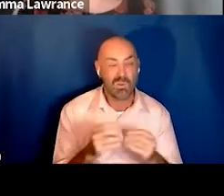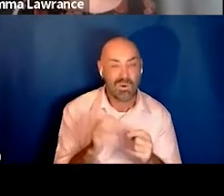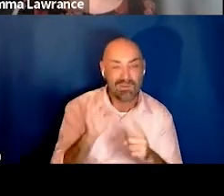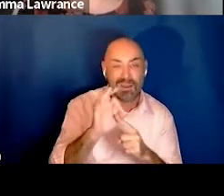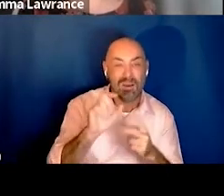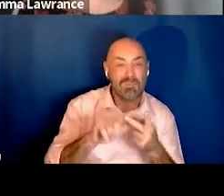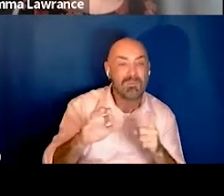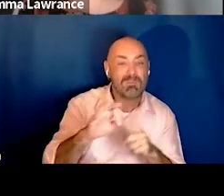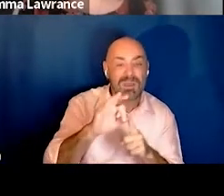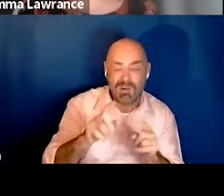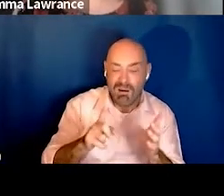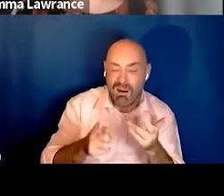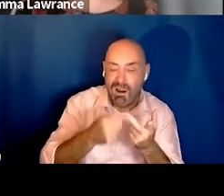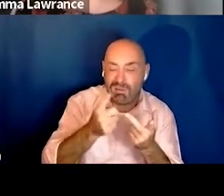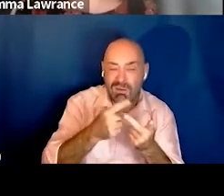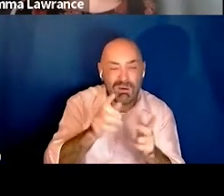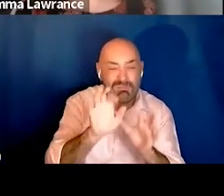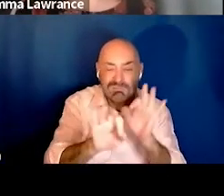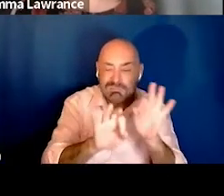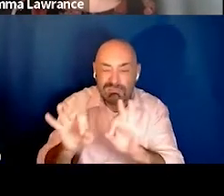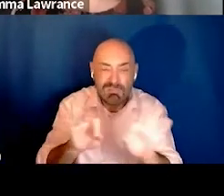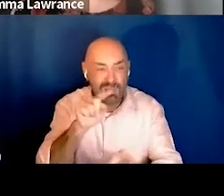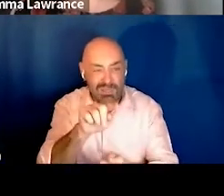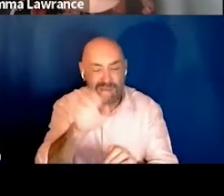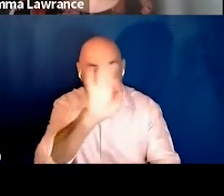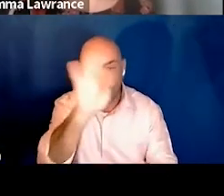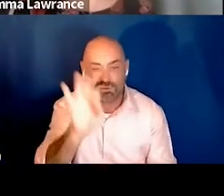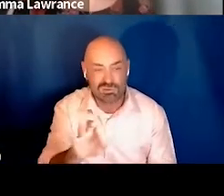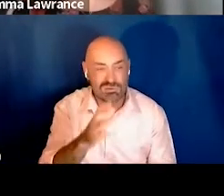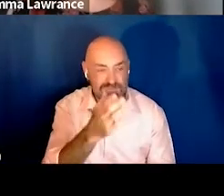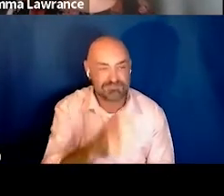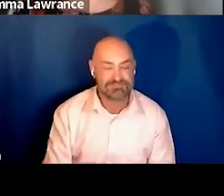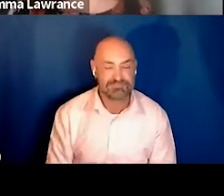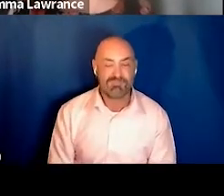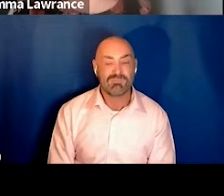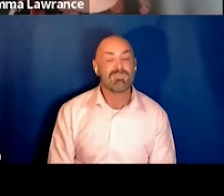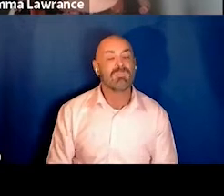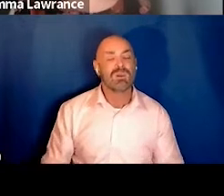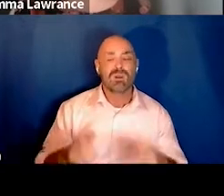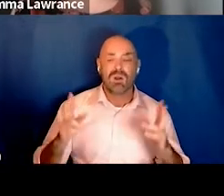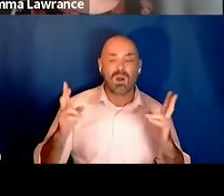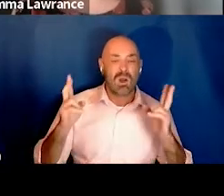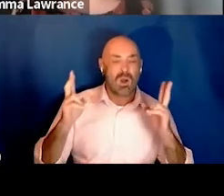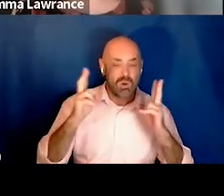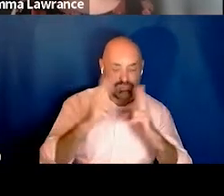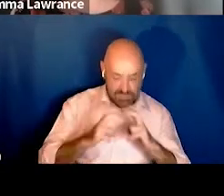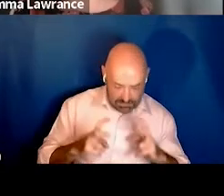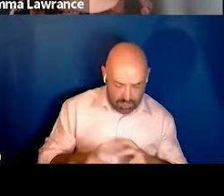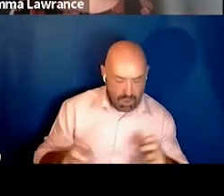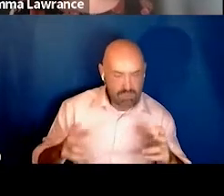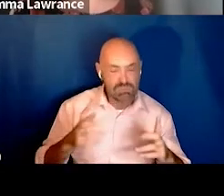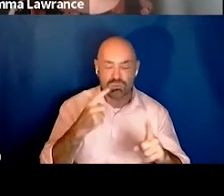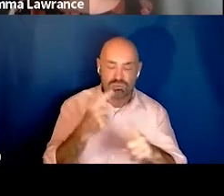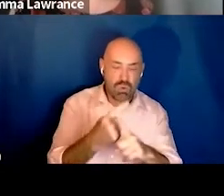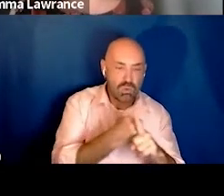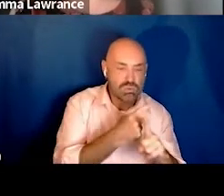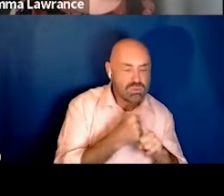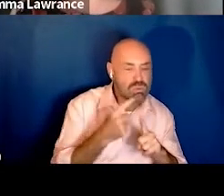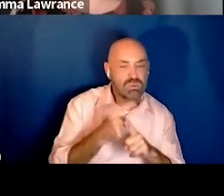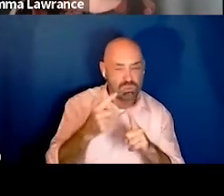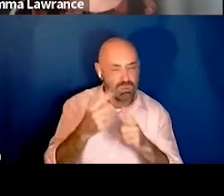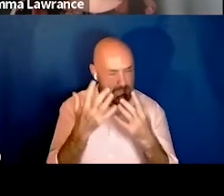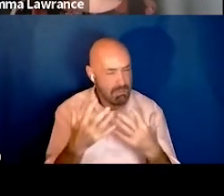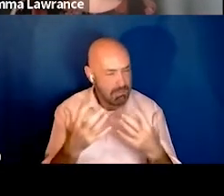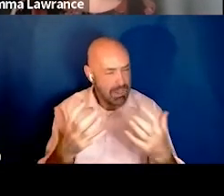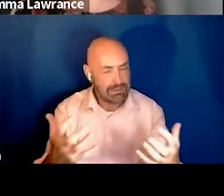to people in the public about this. And as we looked into this in the research that was happening and in talking to the public, talking to children and young